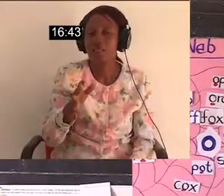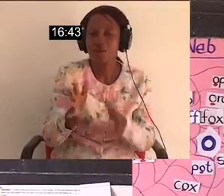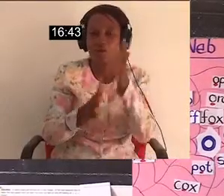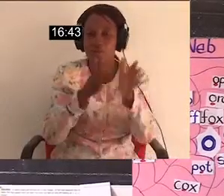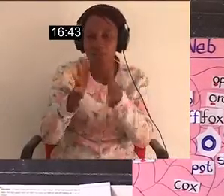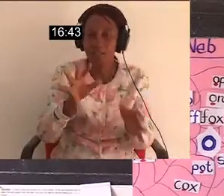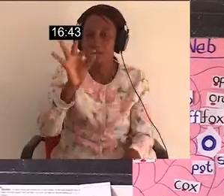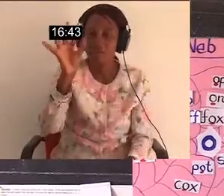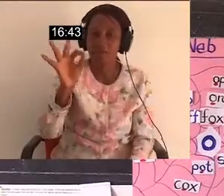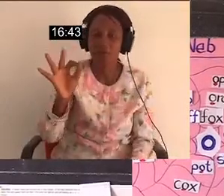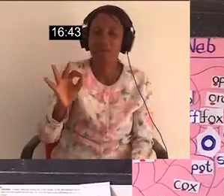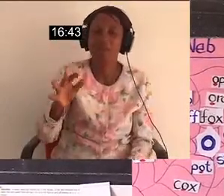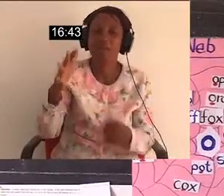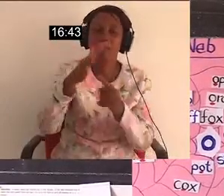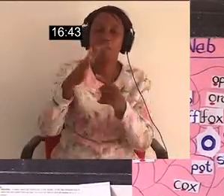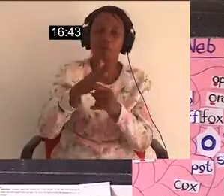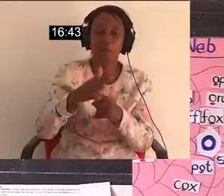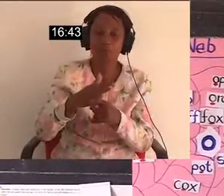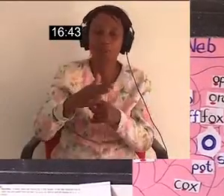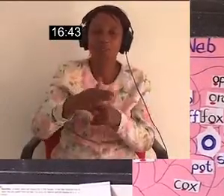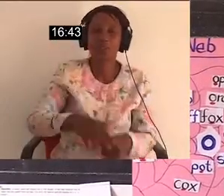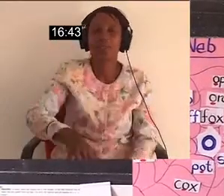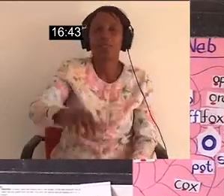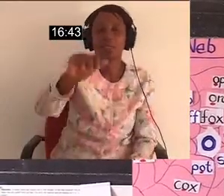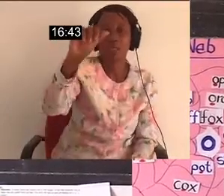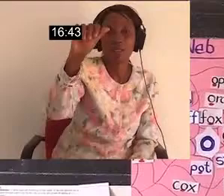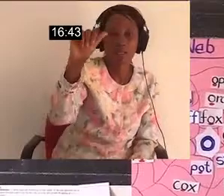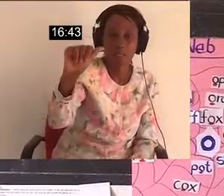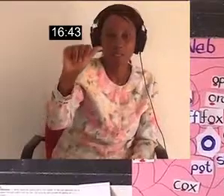one, E. The third one,